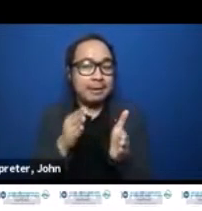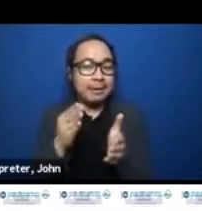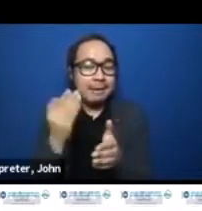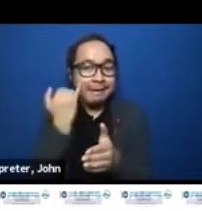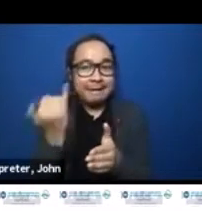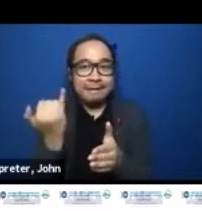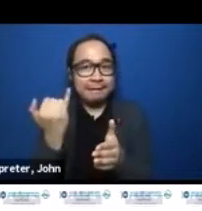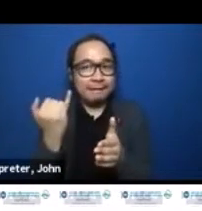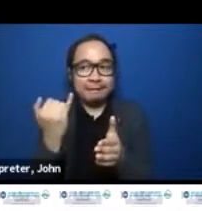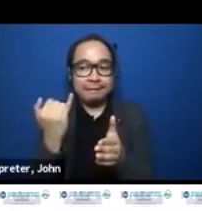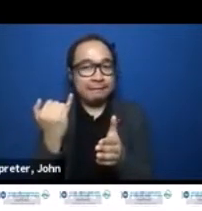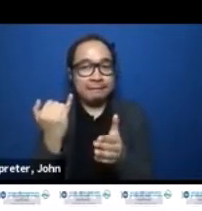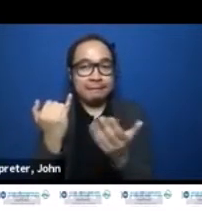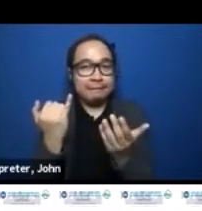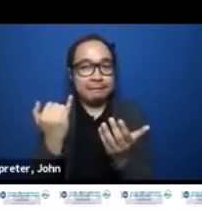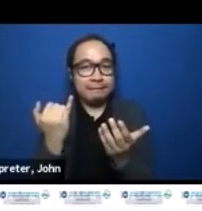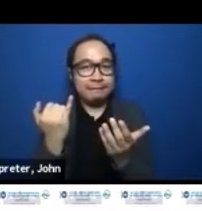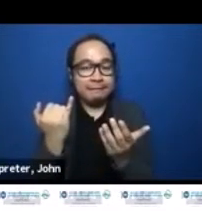without their